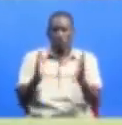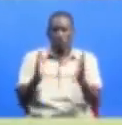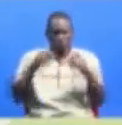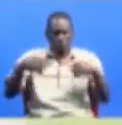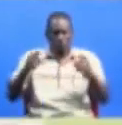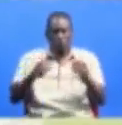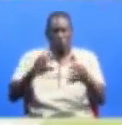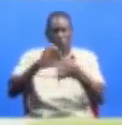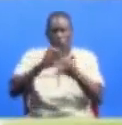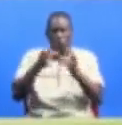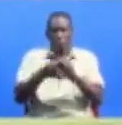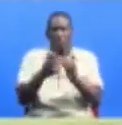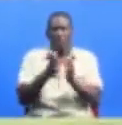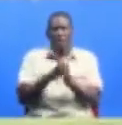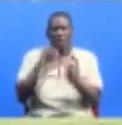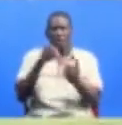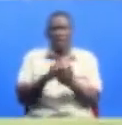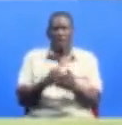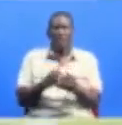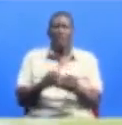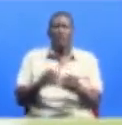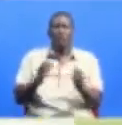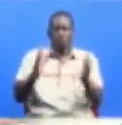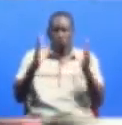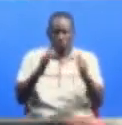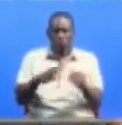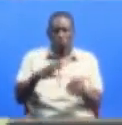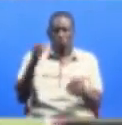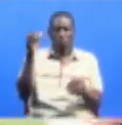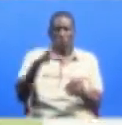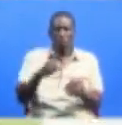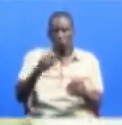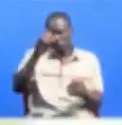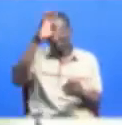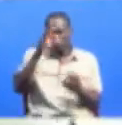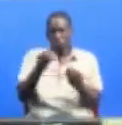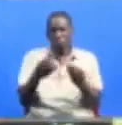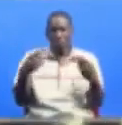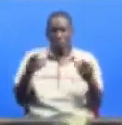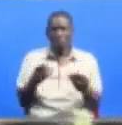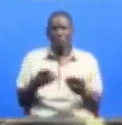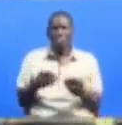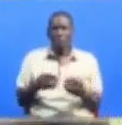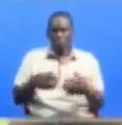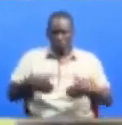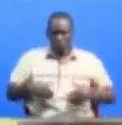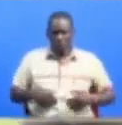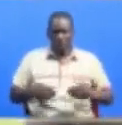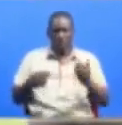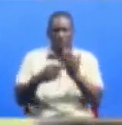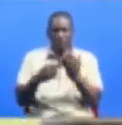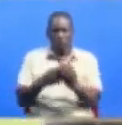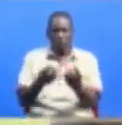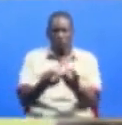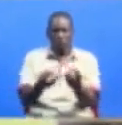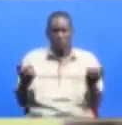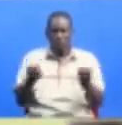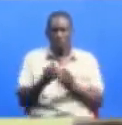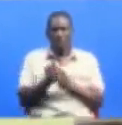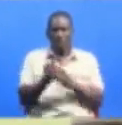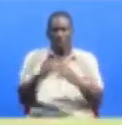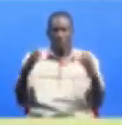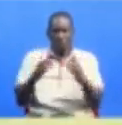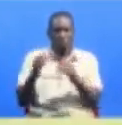for the Olympics, and against all odds, Shujaa qualified, to the surprise of many. The young and vibrant technical bench led a team with